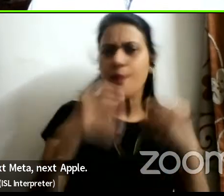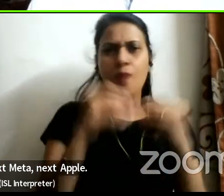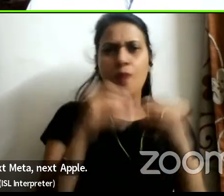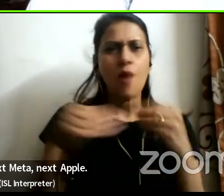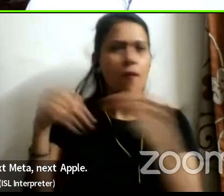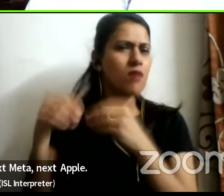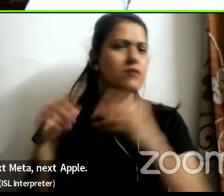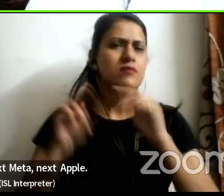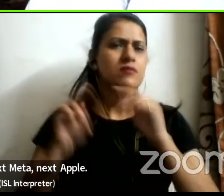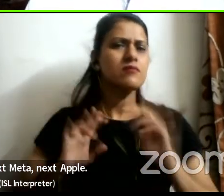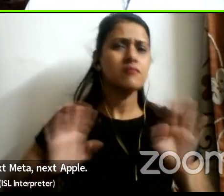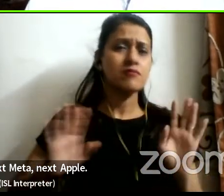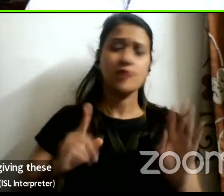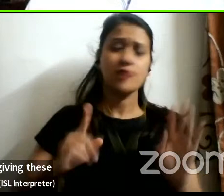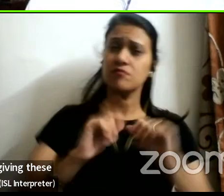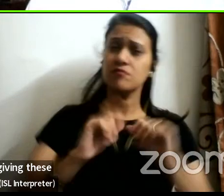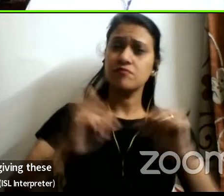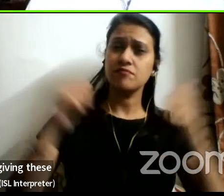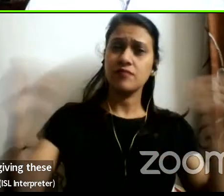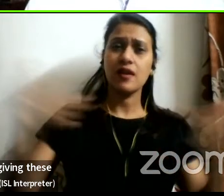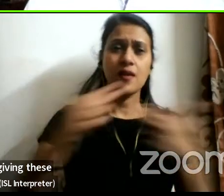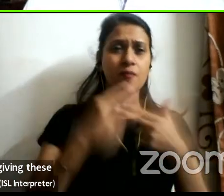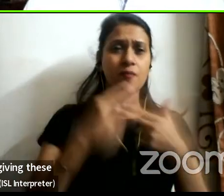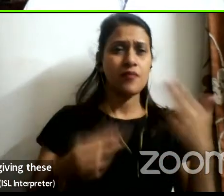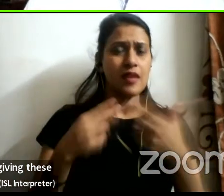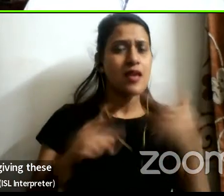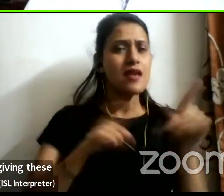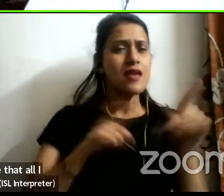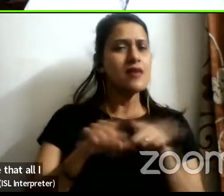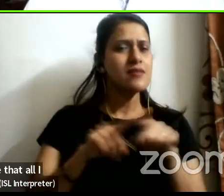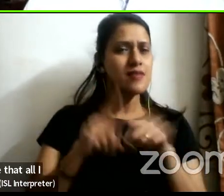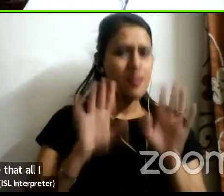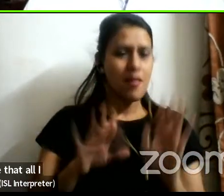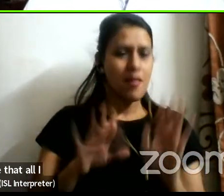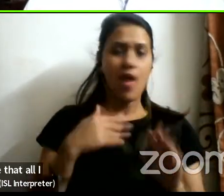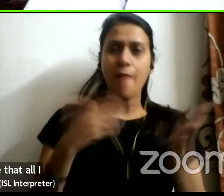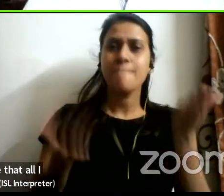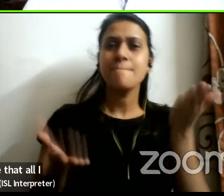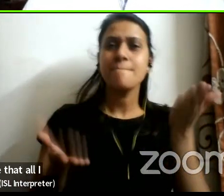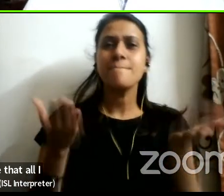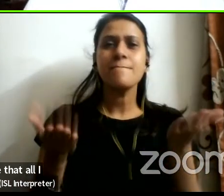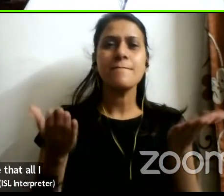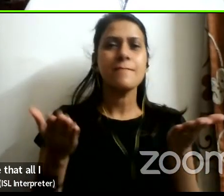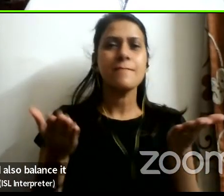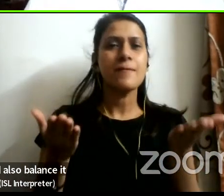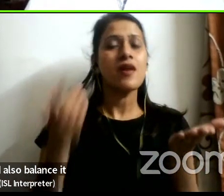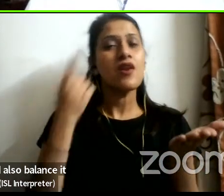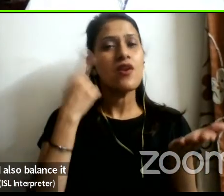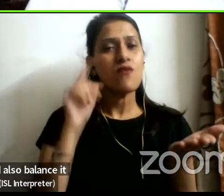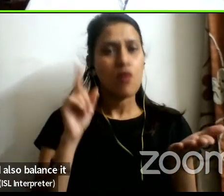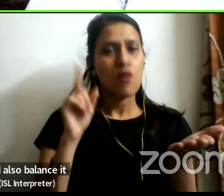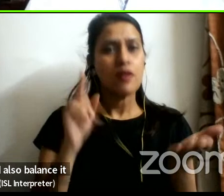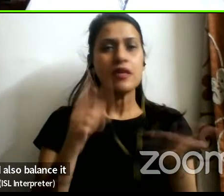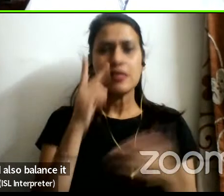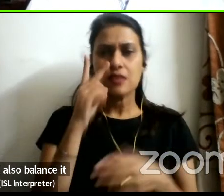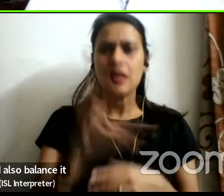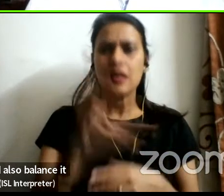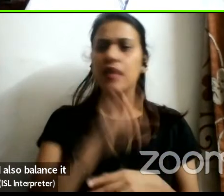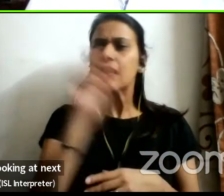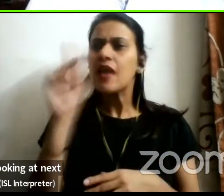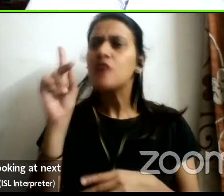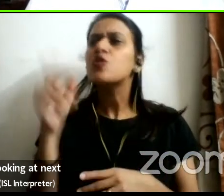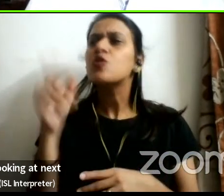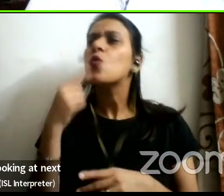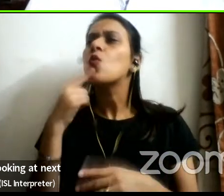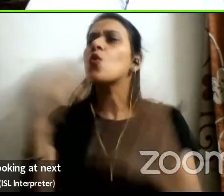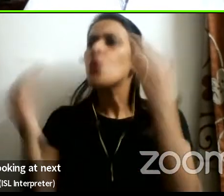I'm giving these successful examples to make sure that I also balance it out with the fact that we are not looking at next Google, Apple,